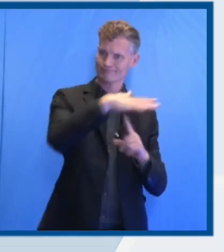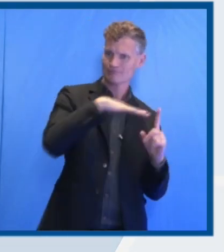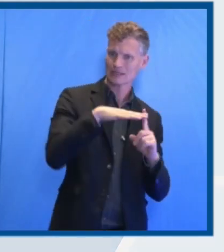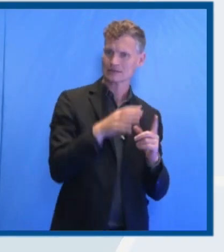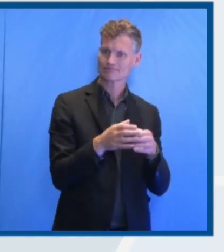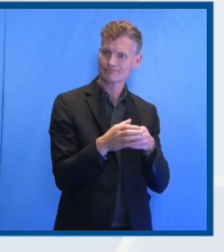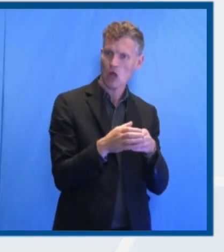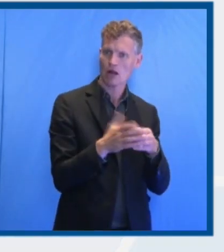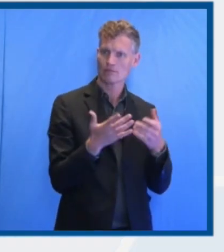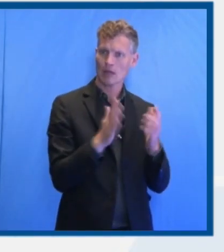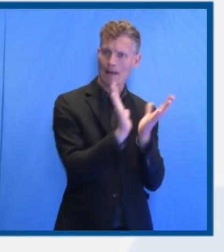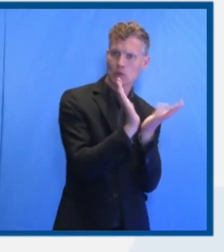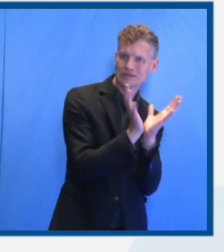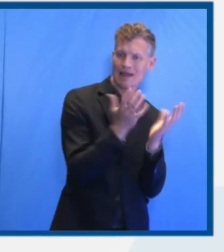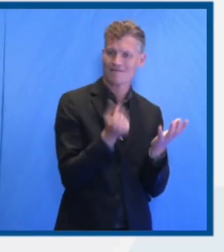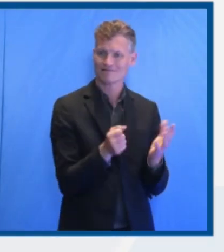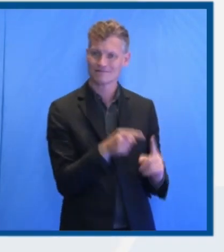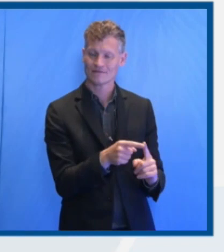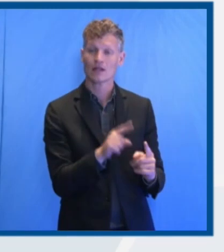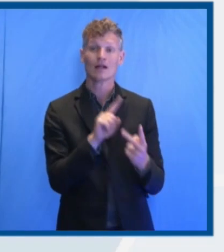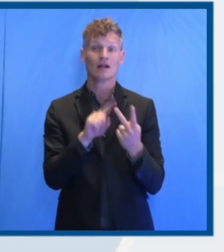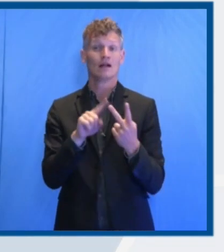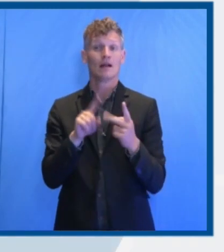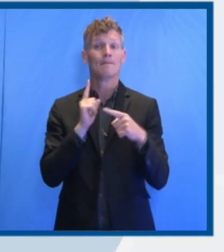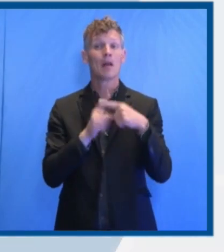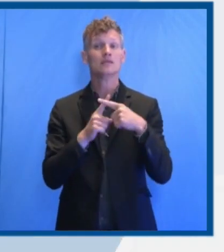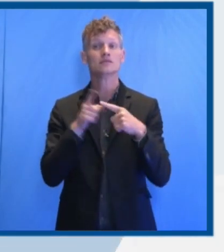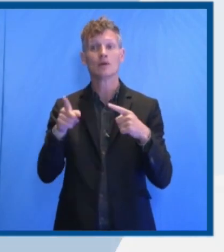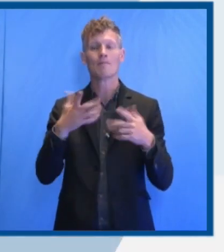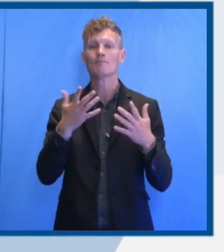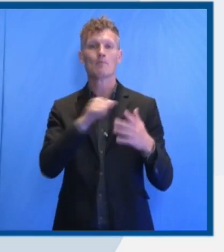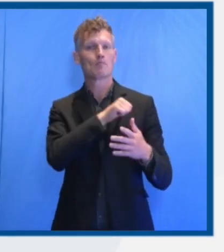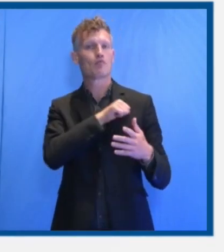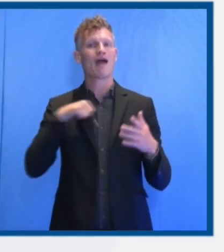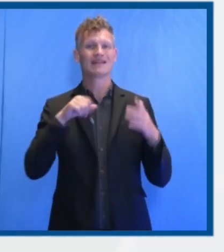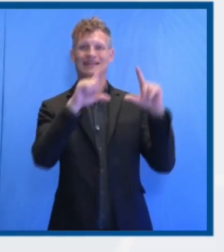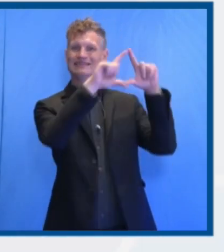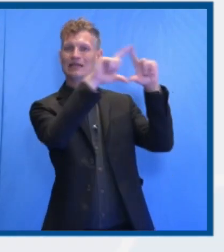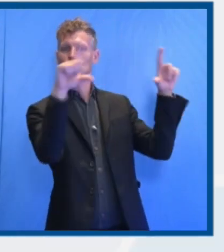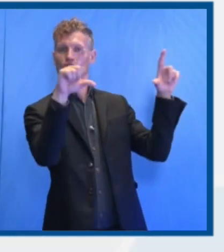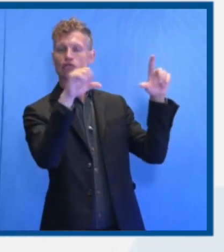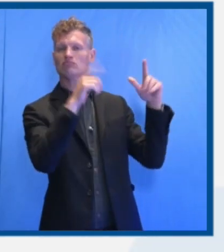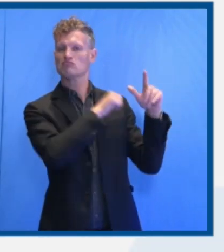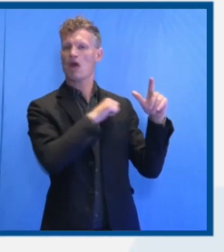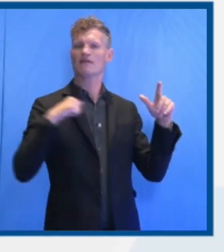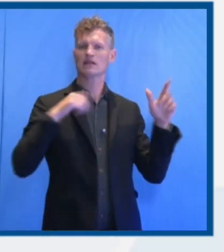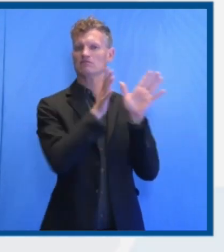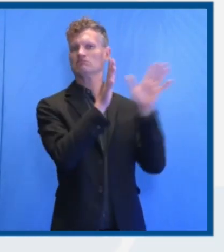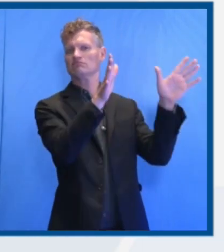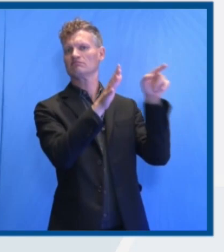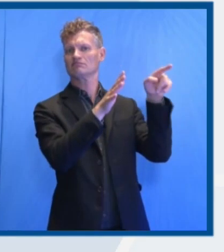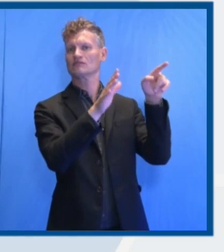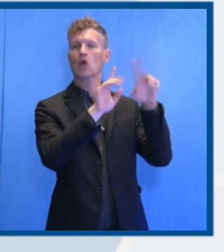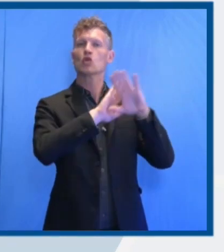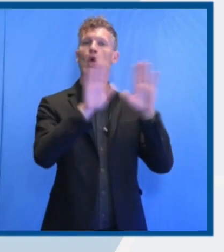sector should look at what kind of margin, not just selective financing, because